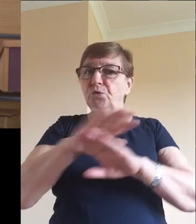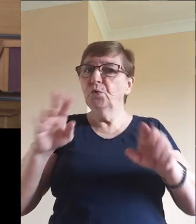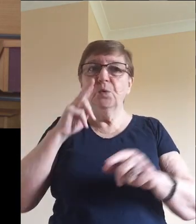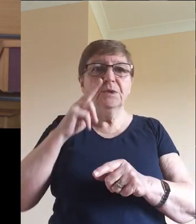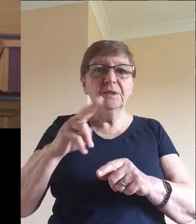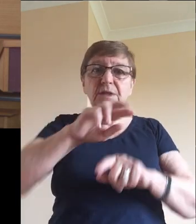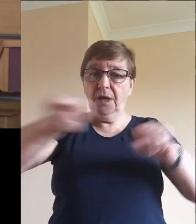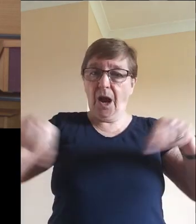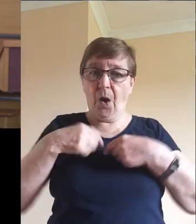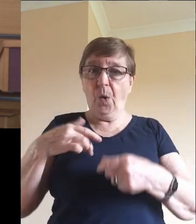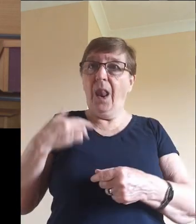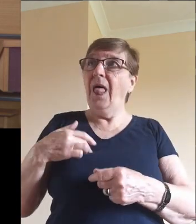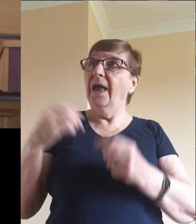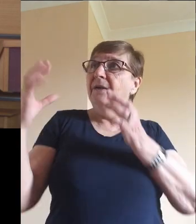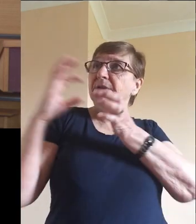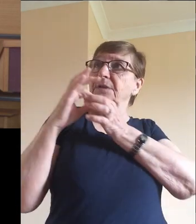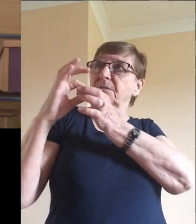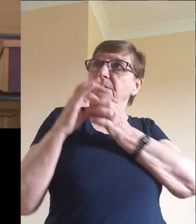of your kingdom.